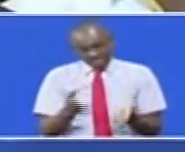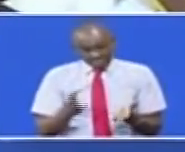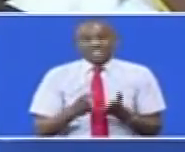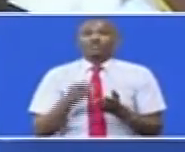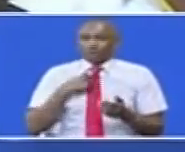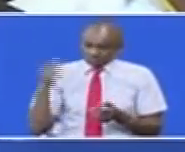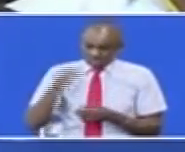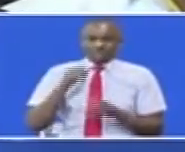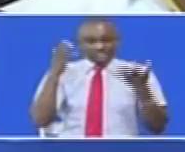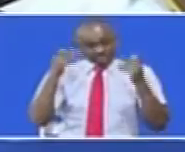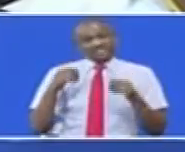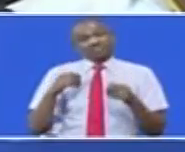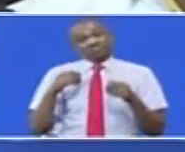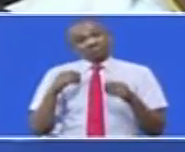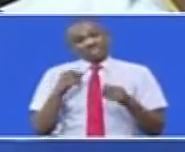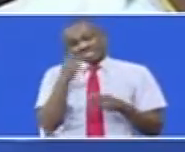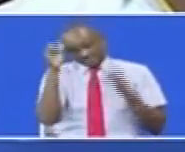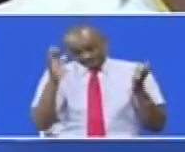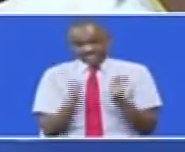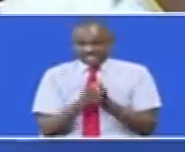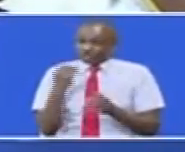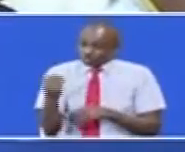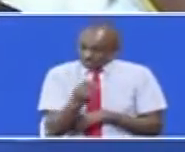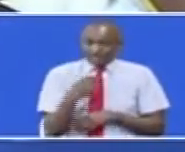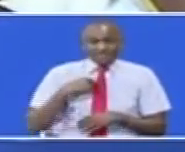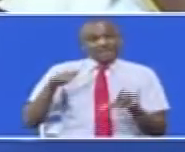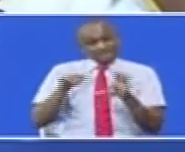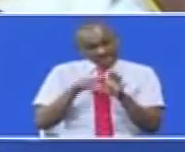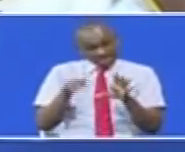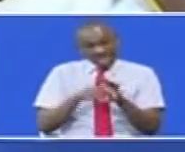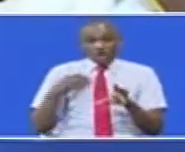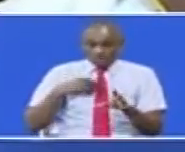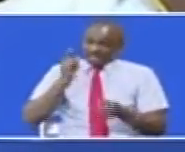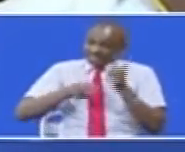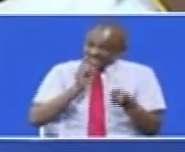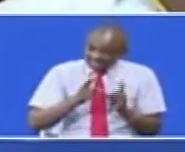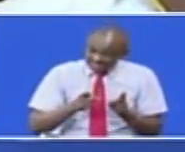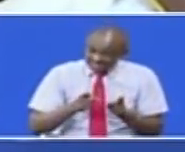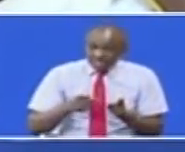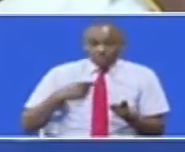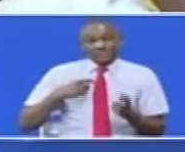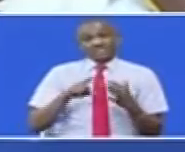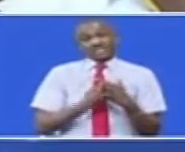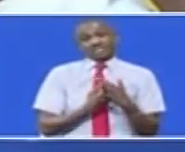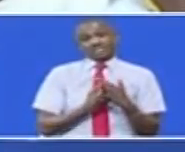Christmas and keep the young children hope. And as a member of athletics,